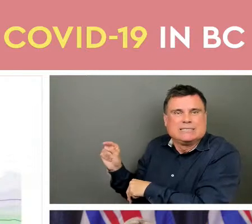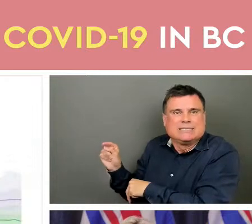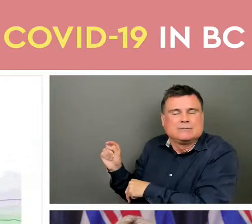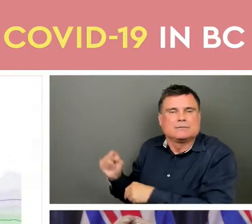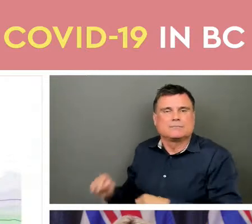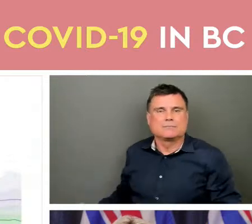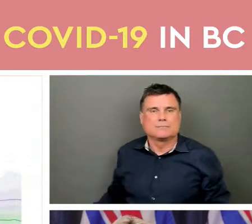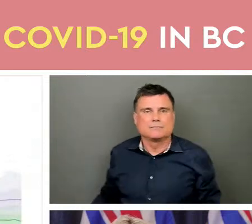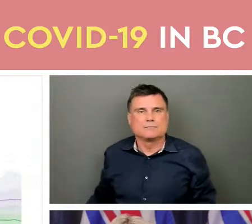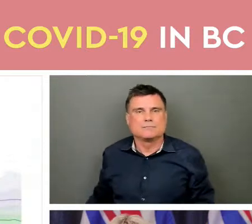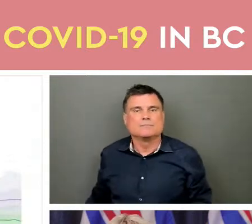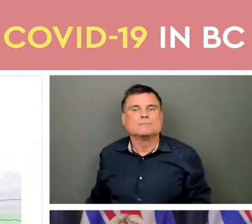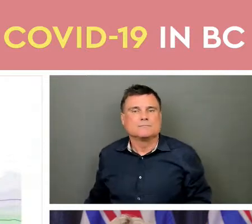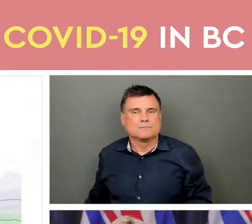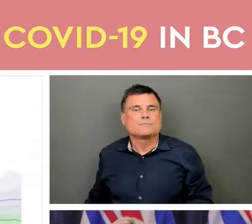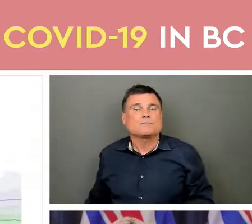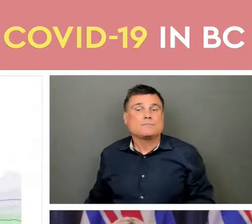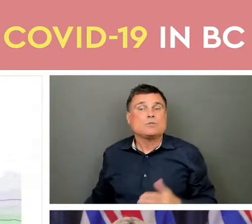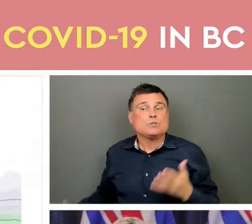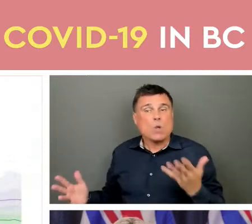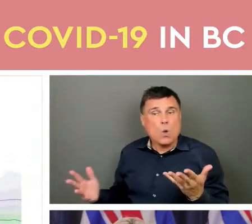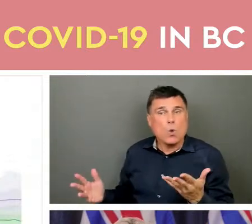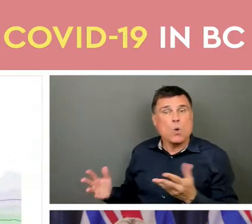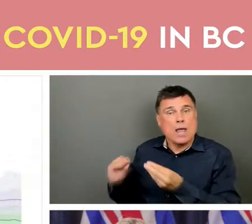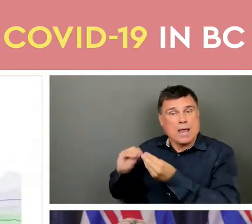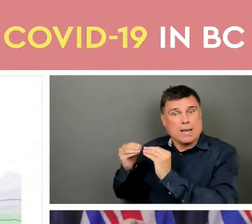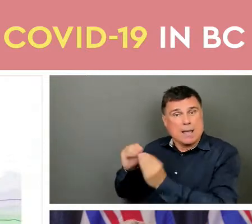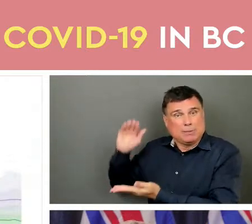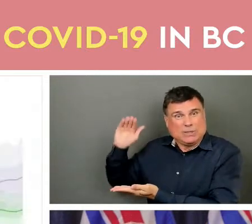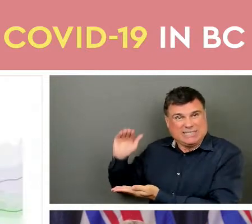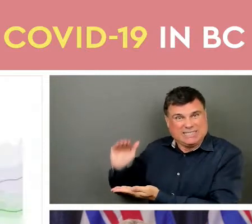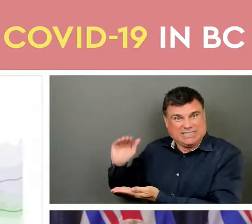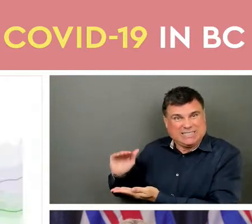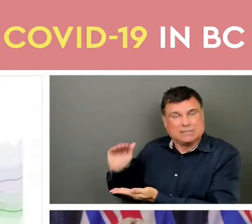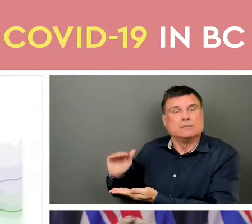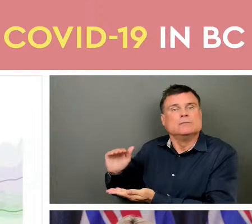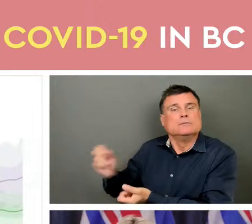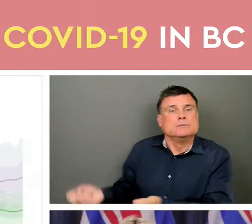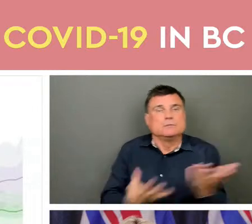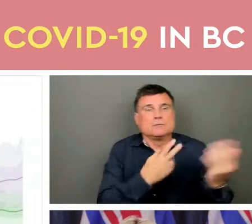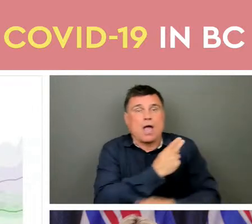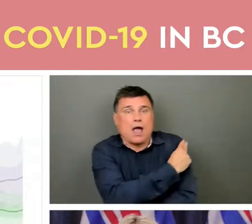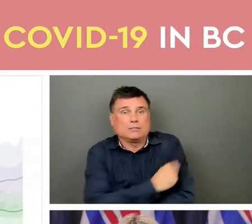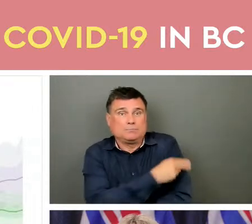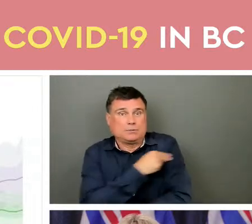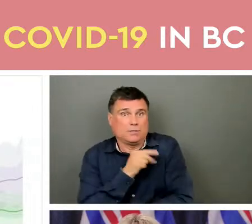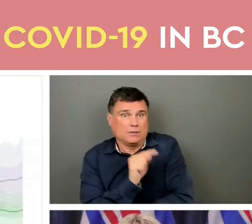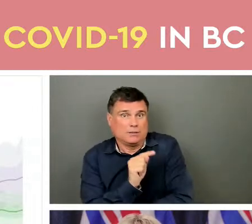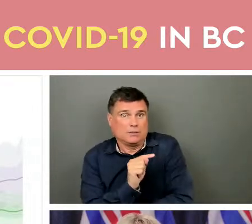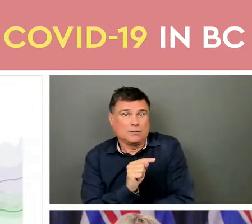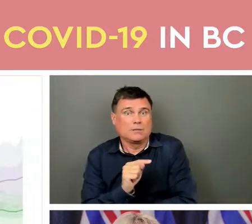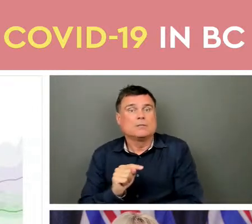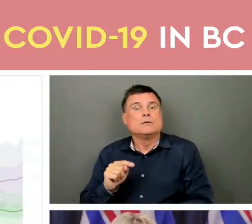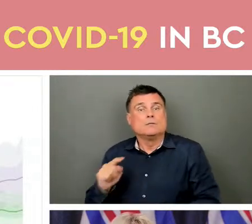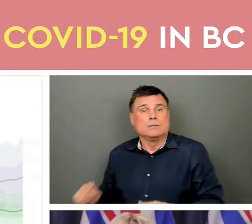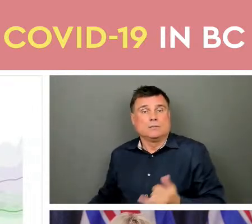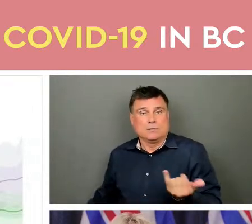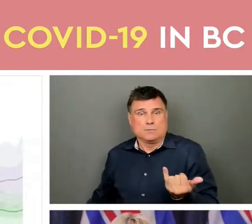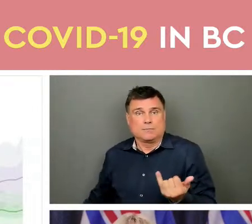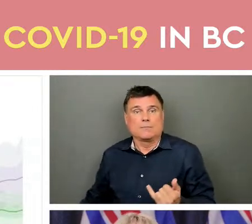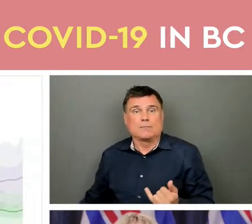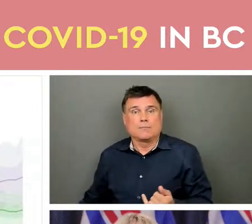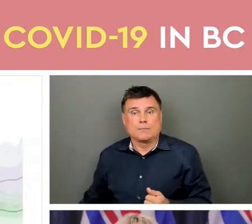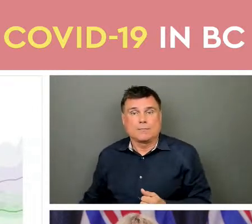decreased numbers of cases and decrease hospitalizations. And even with a moderate transmission scenario, so